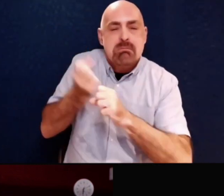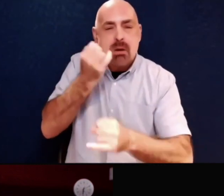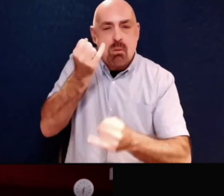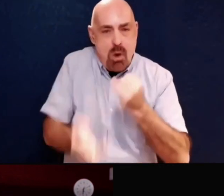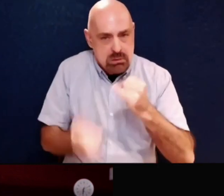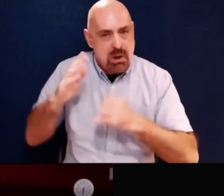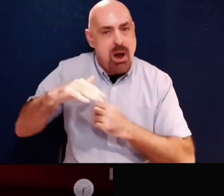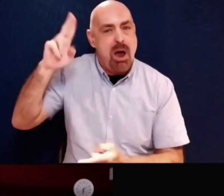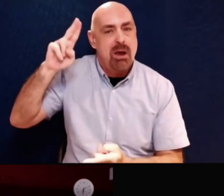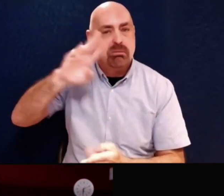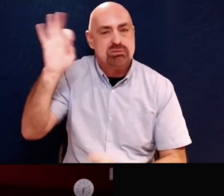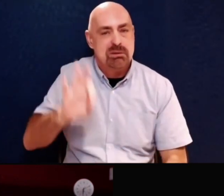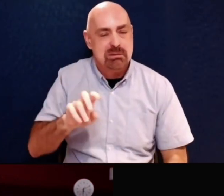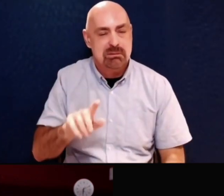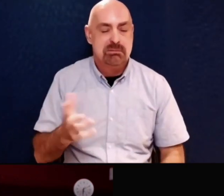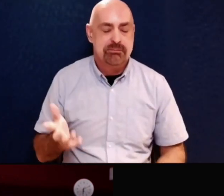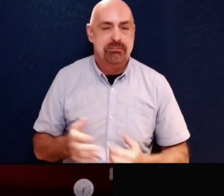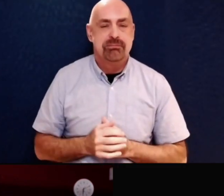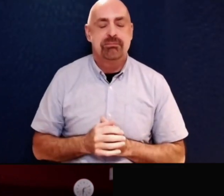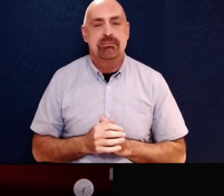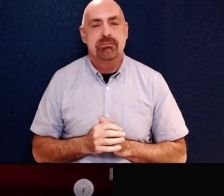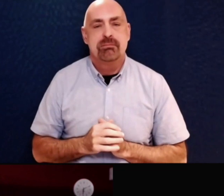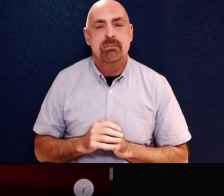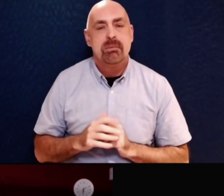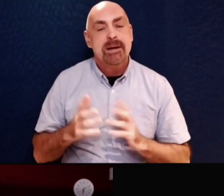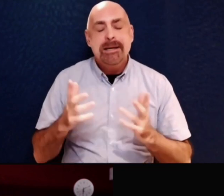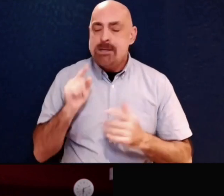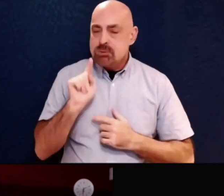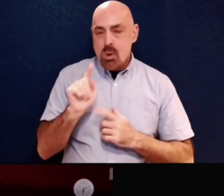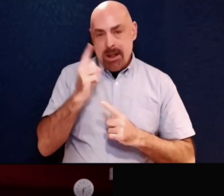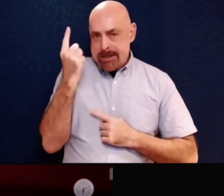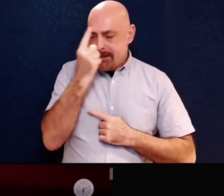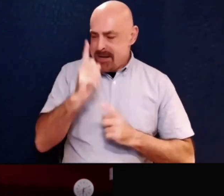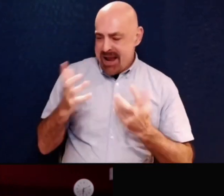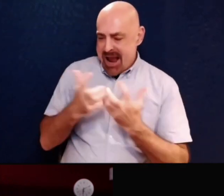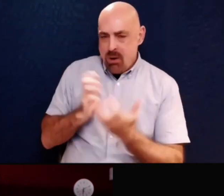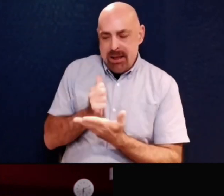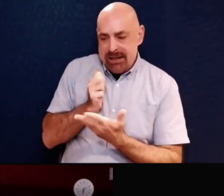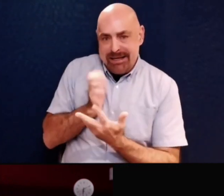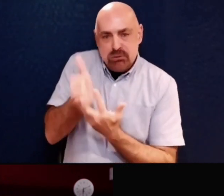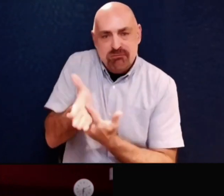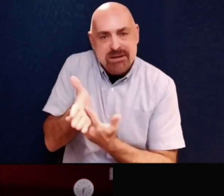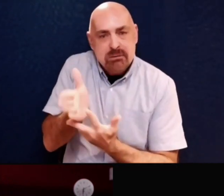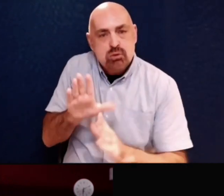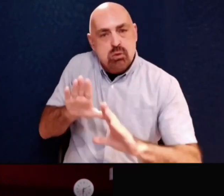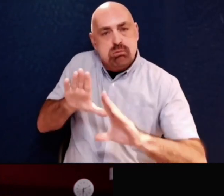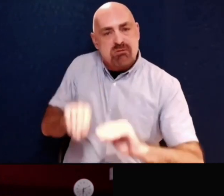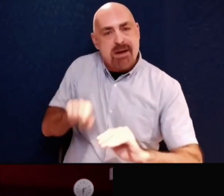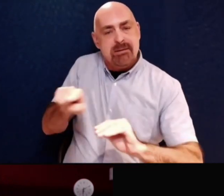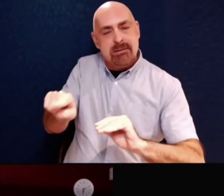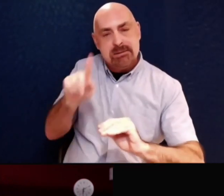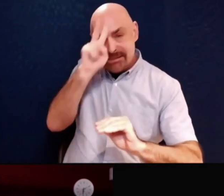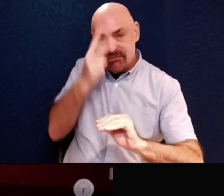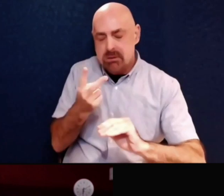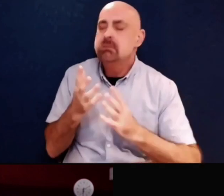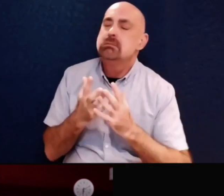significant interplay. So I think if we're thinking about what can we do to intervene if we want to prevent schizophrenia, I think it's a very difficult